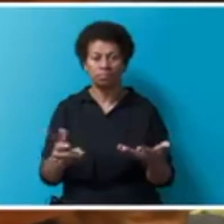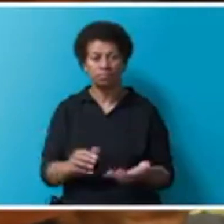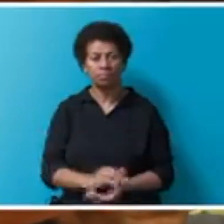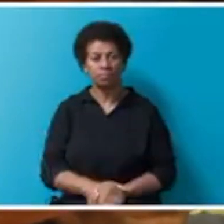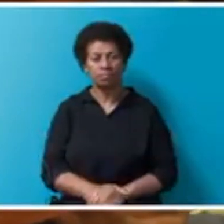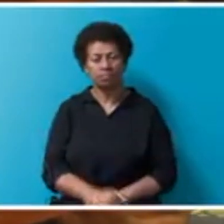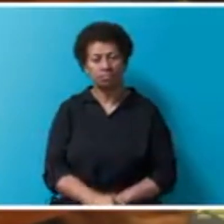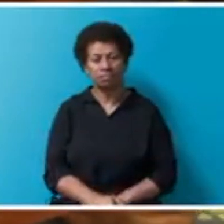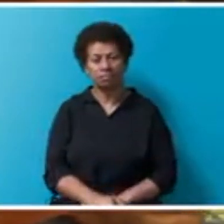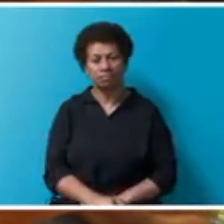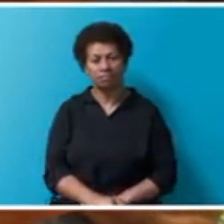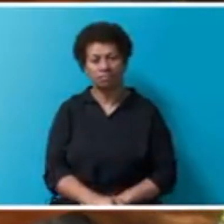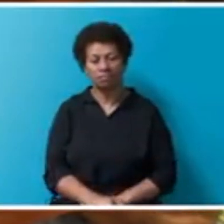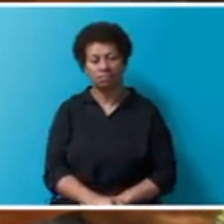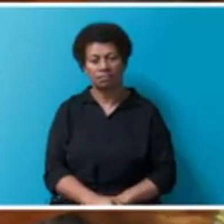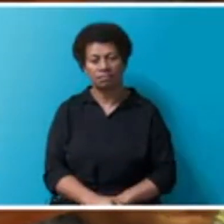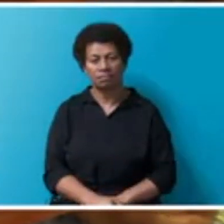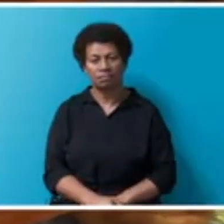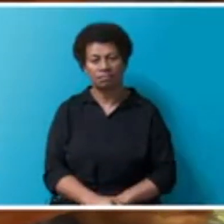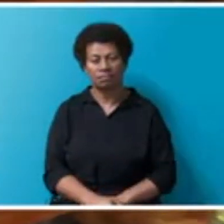Mr. Speaker,